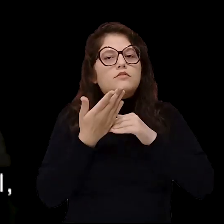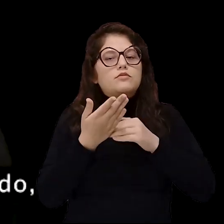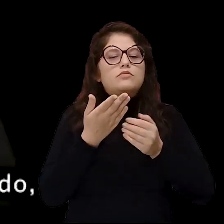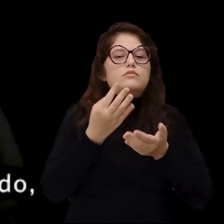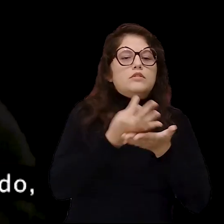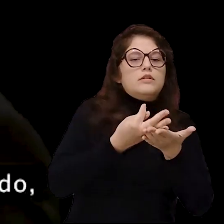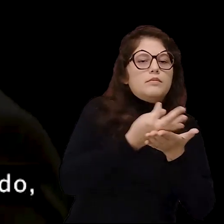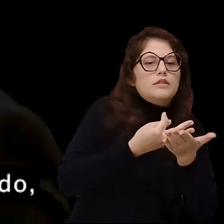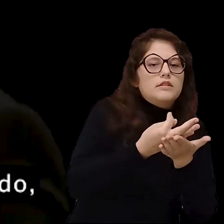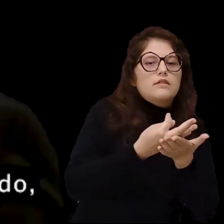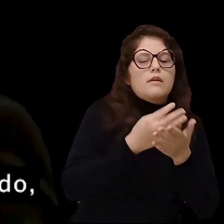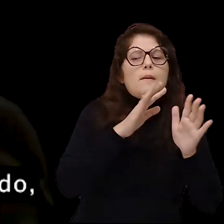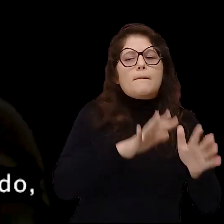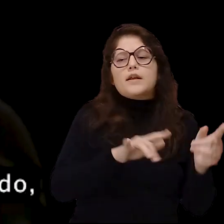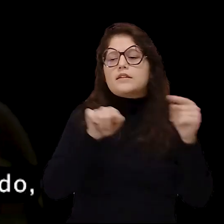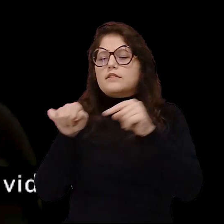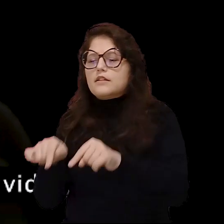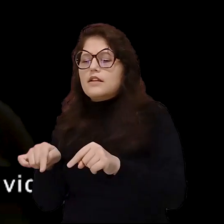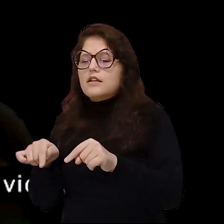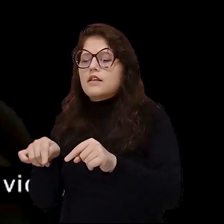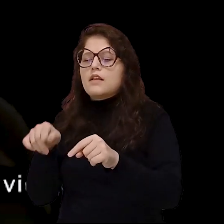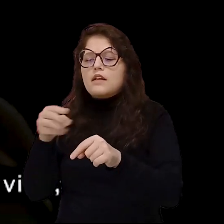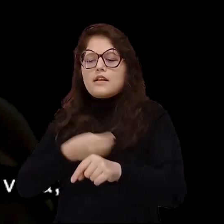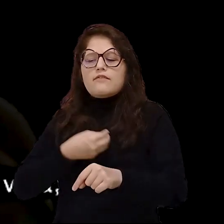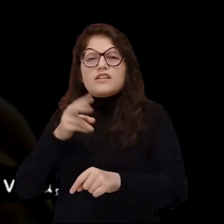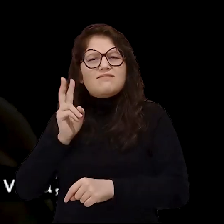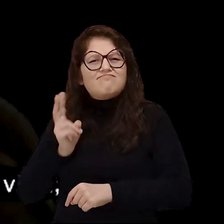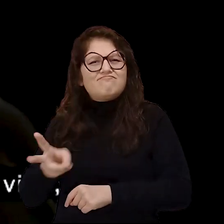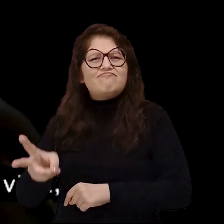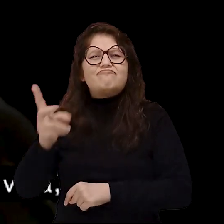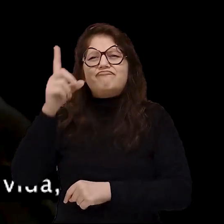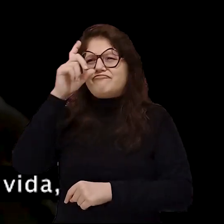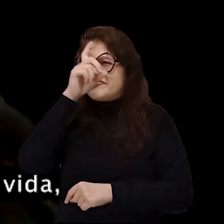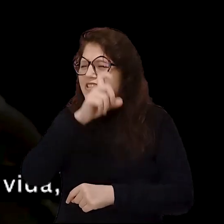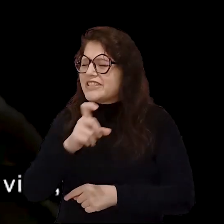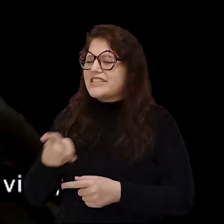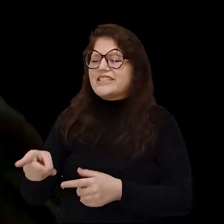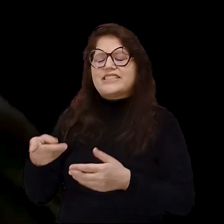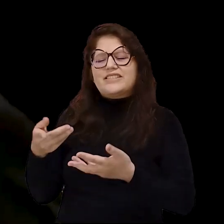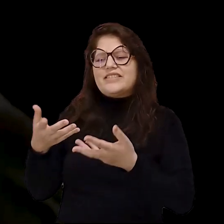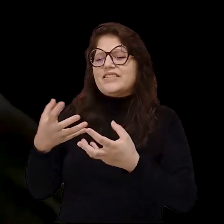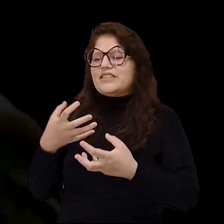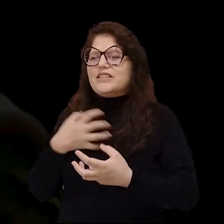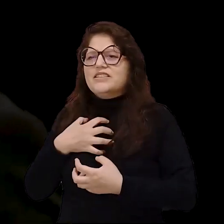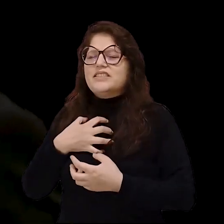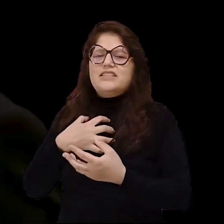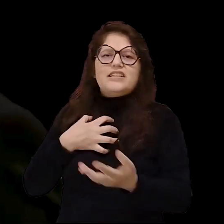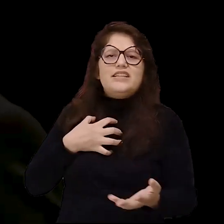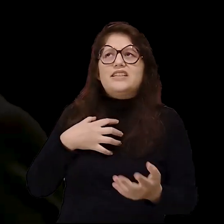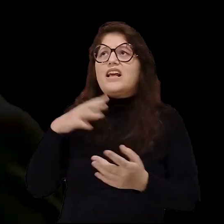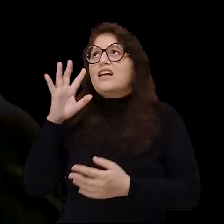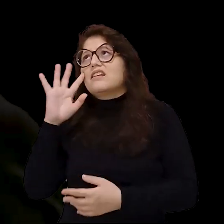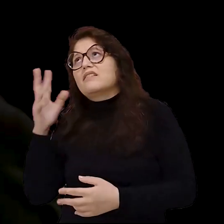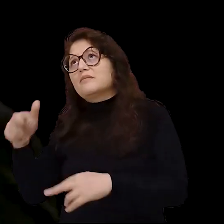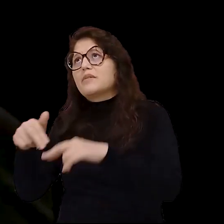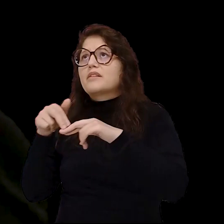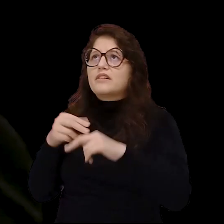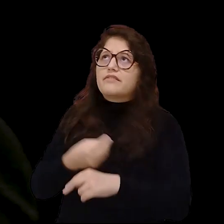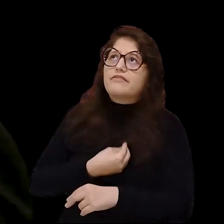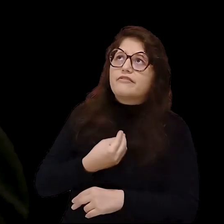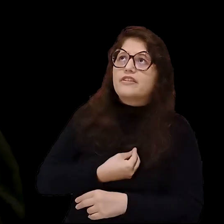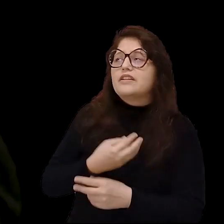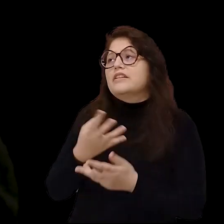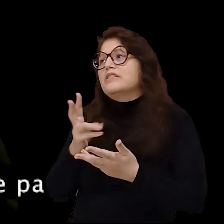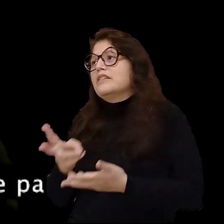awful life and you feel miserable all the time, the way you feel is commensurate with your life. And it doesn't occur to you to think, maybe this